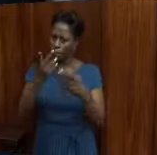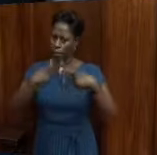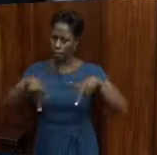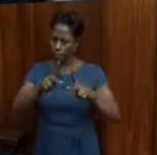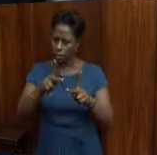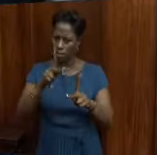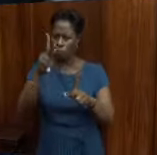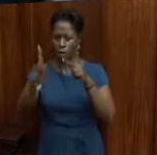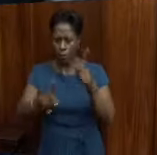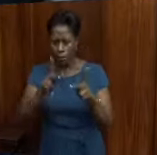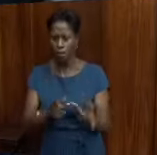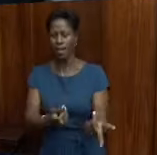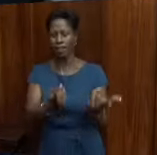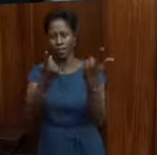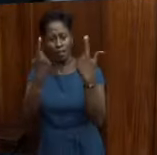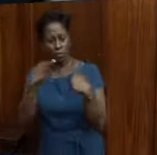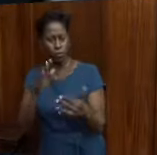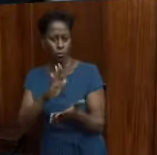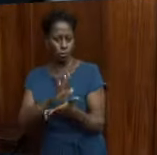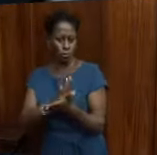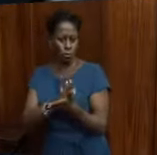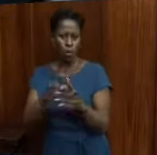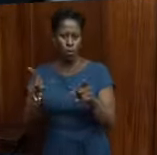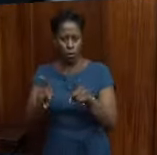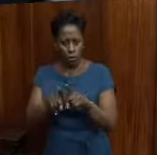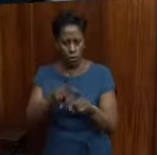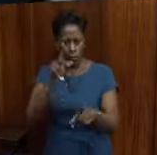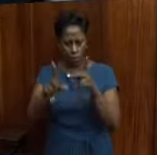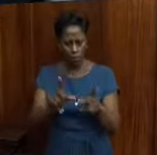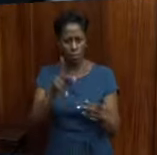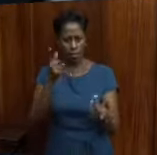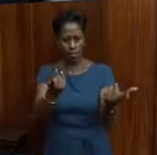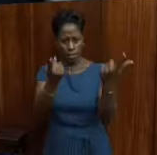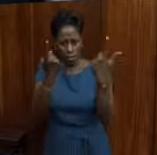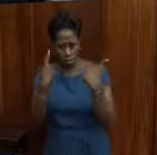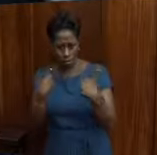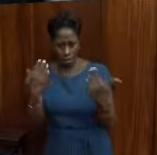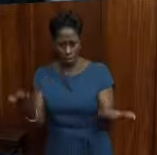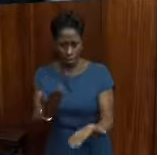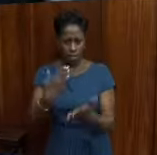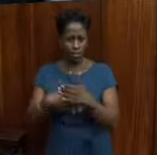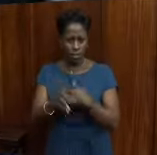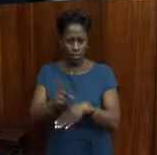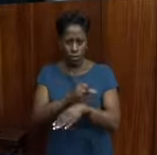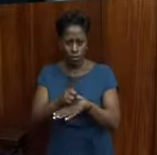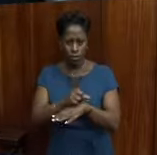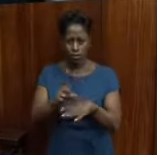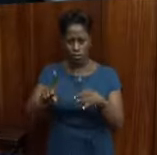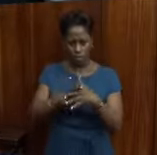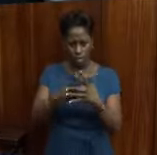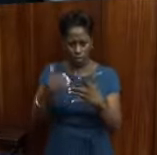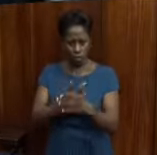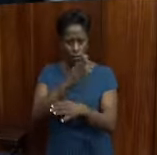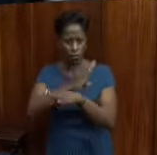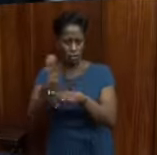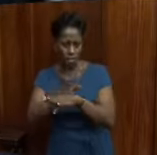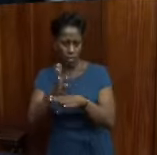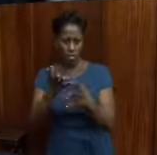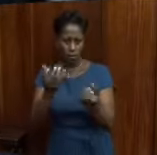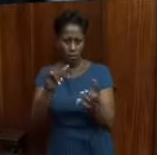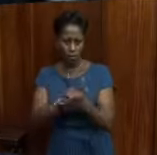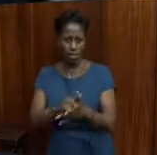that require an ecosystem to nurture business ideas, conduct research and development, and for upskilling of business. We